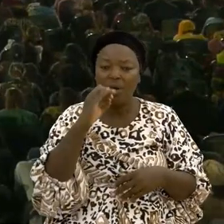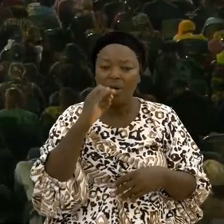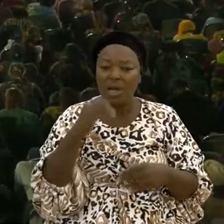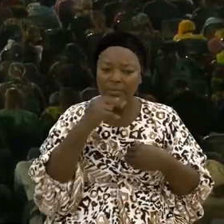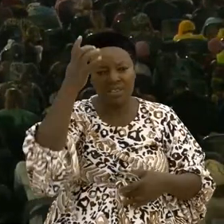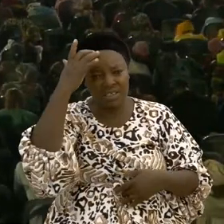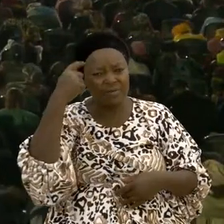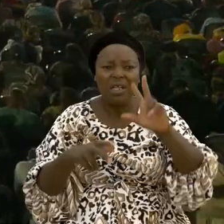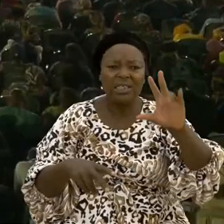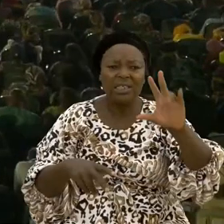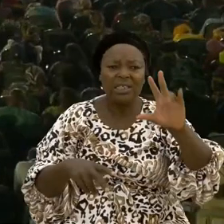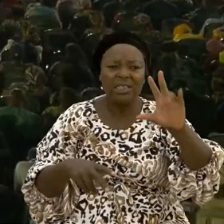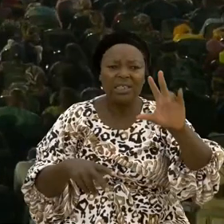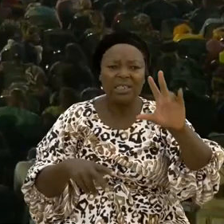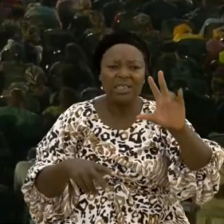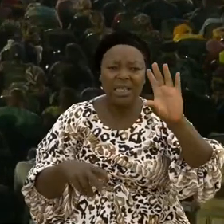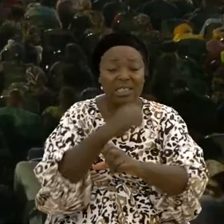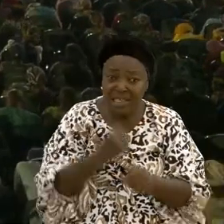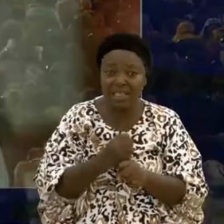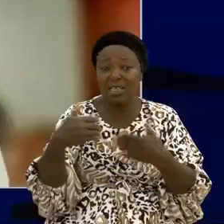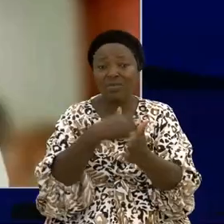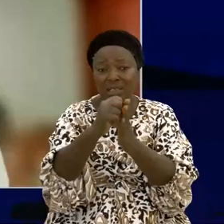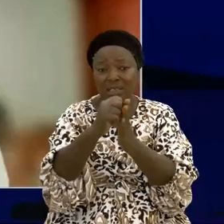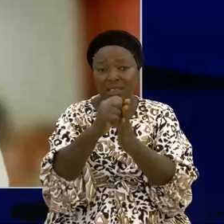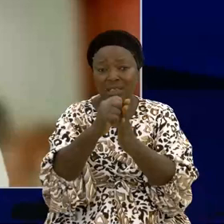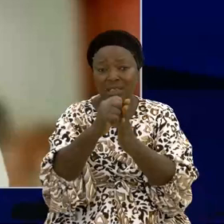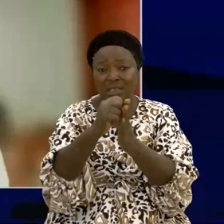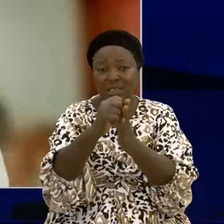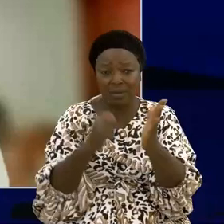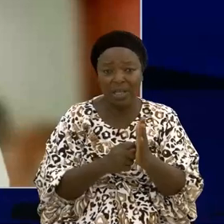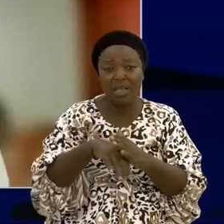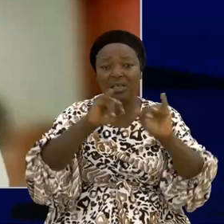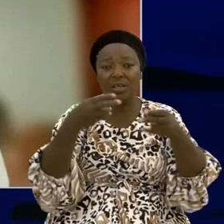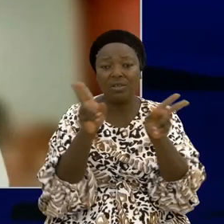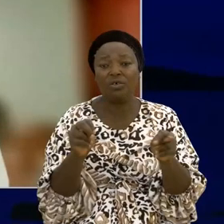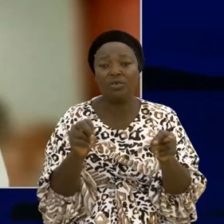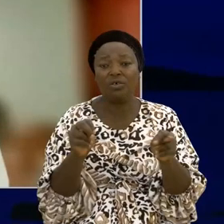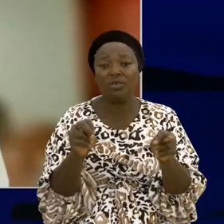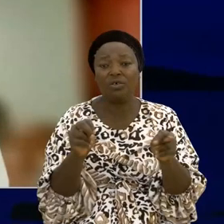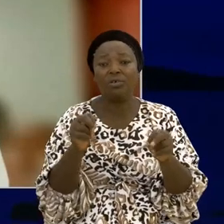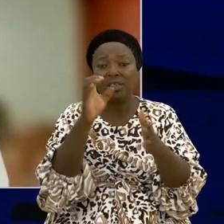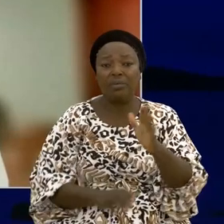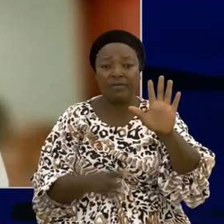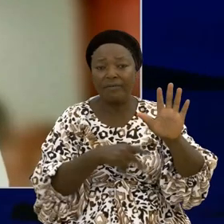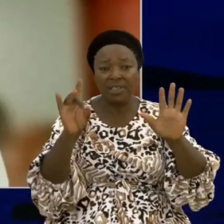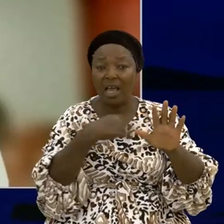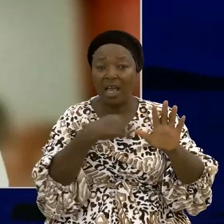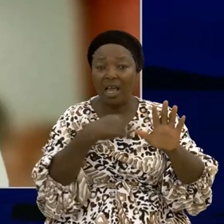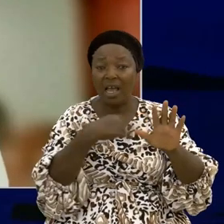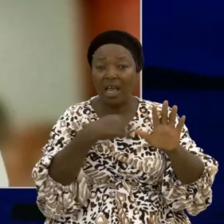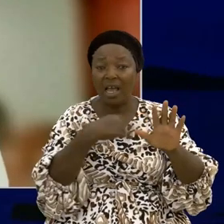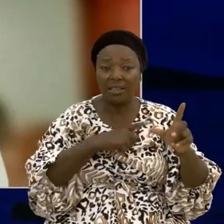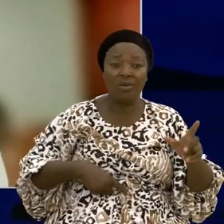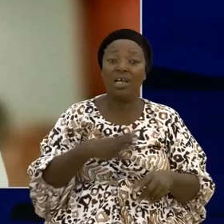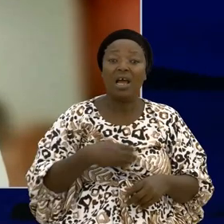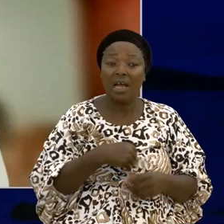for 38 years. New Testament. In John chapter 5, looking at verse 8. And the Lord